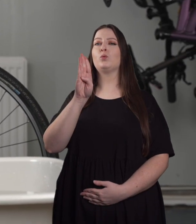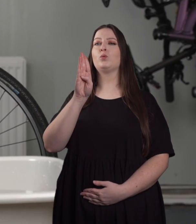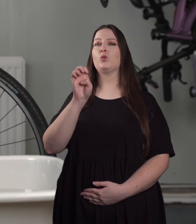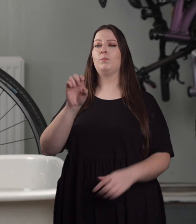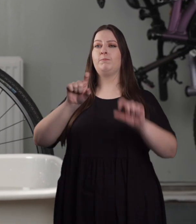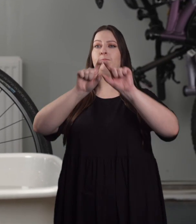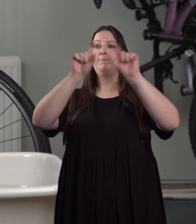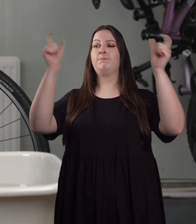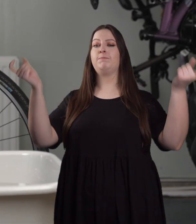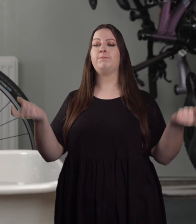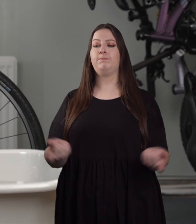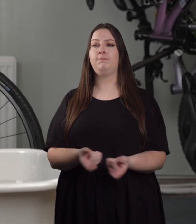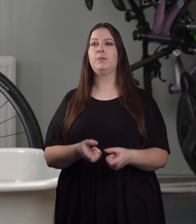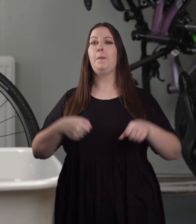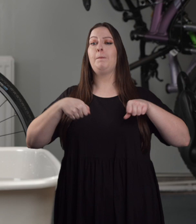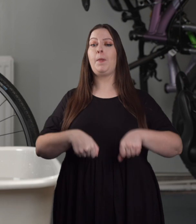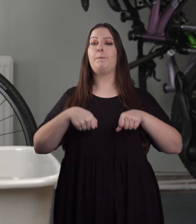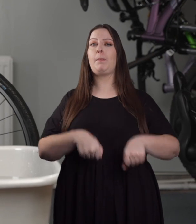First, pump air into the tube.